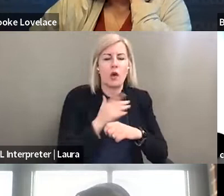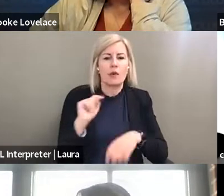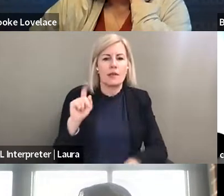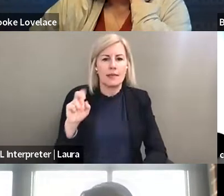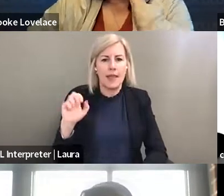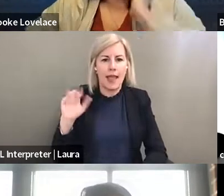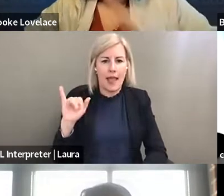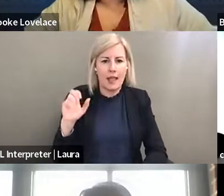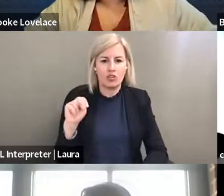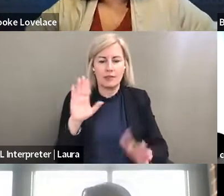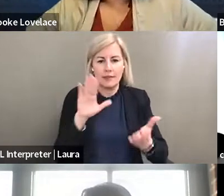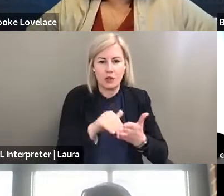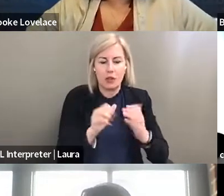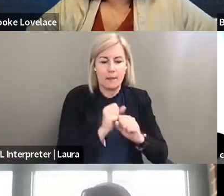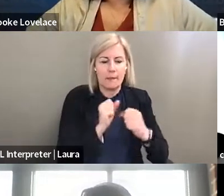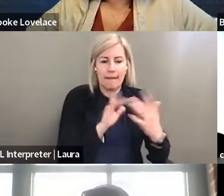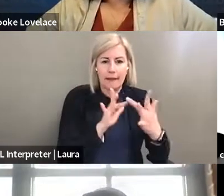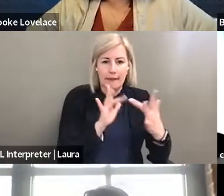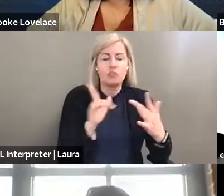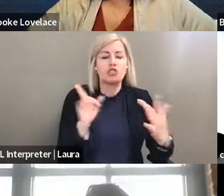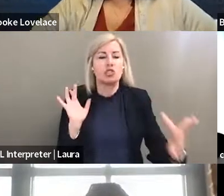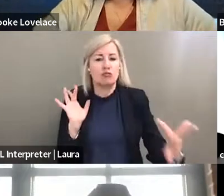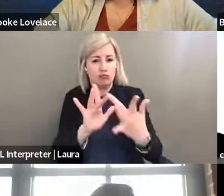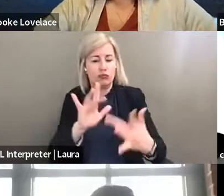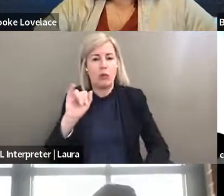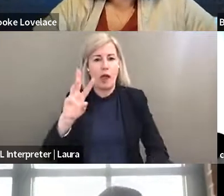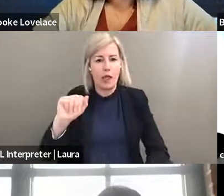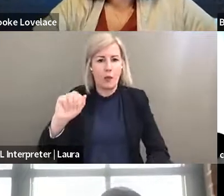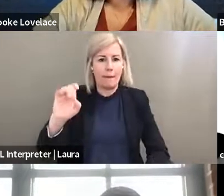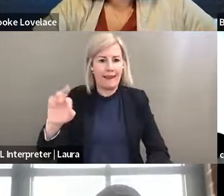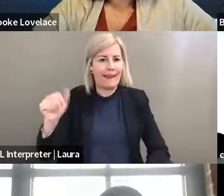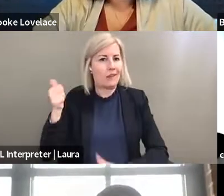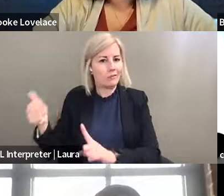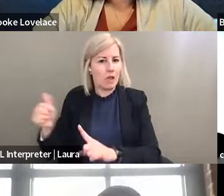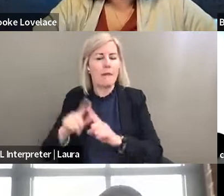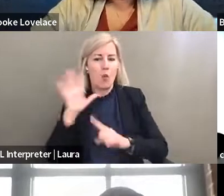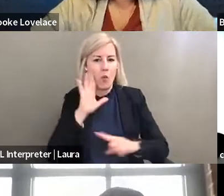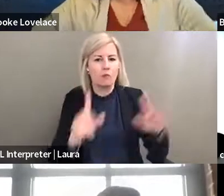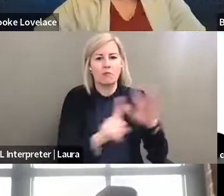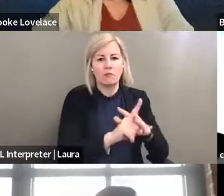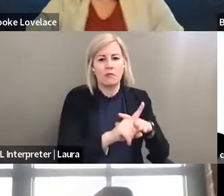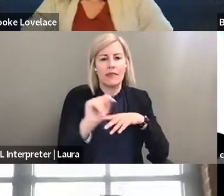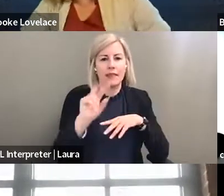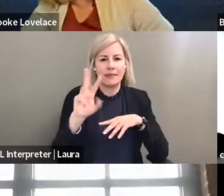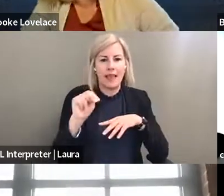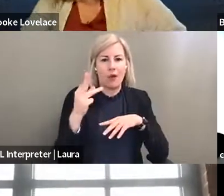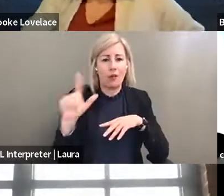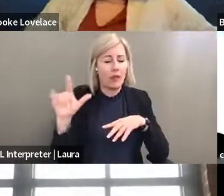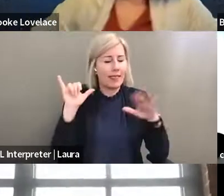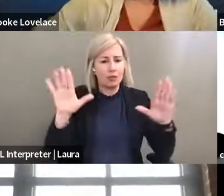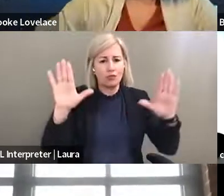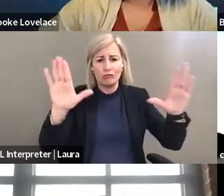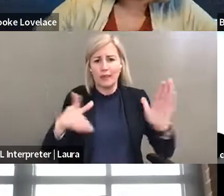make contact. She's reached also out to Iowa Medicaid on her own, but then also is attending the town hall. And I think those are great examples